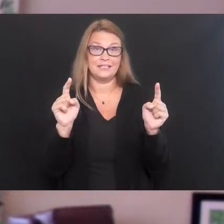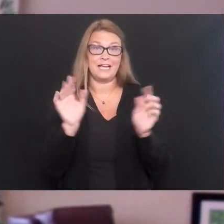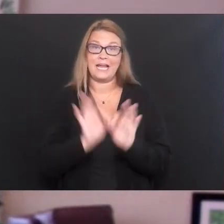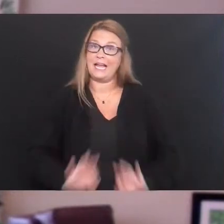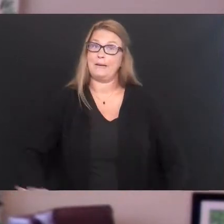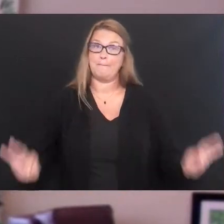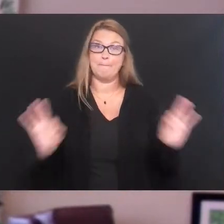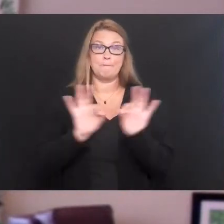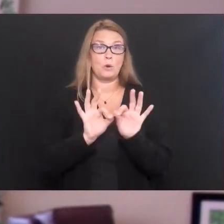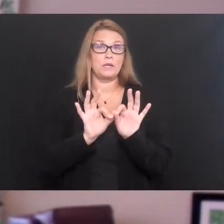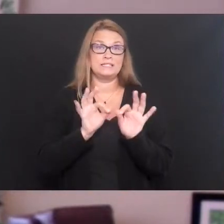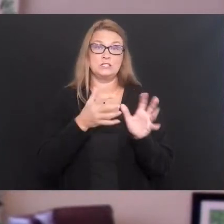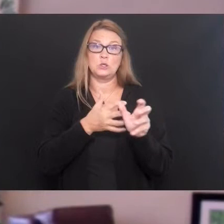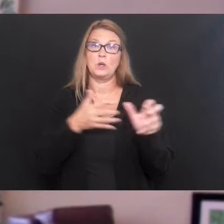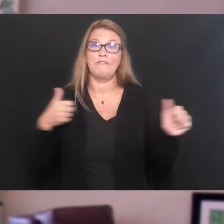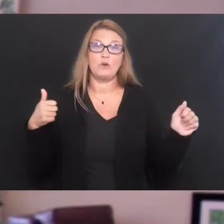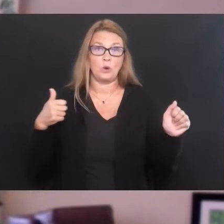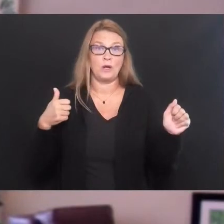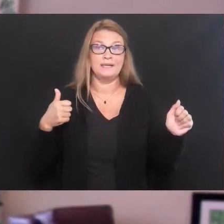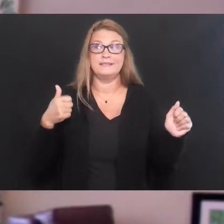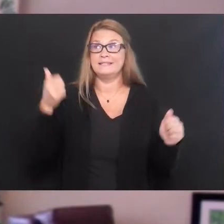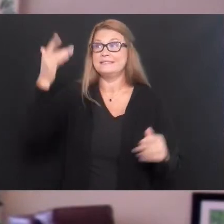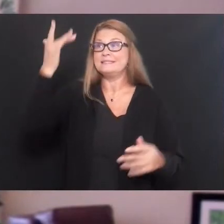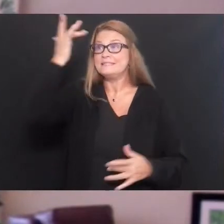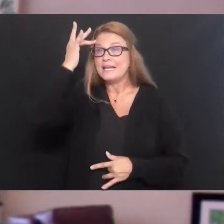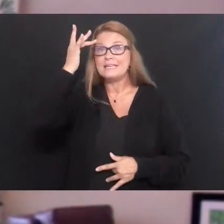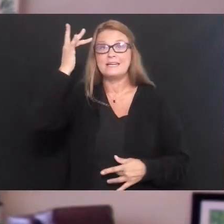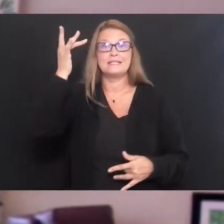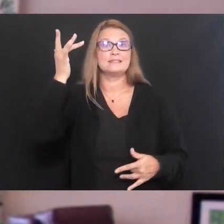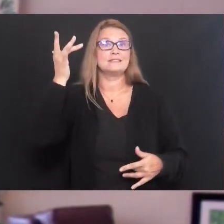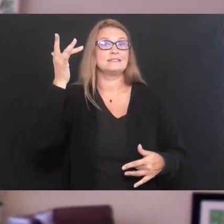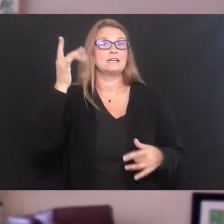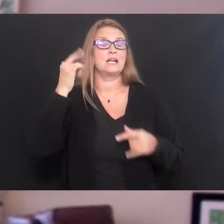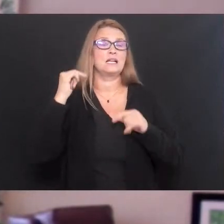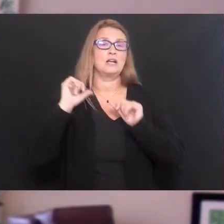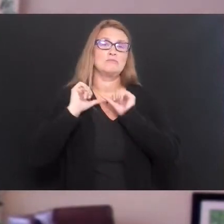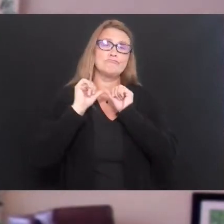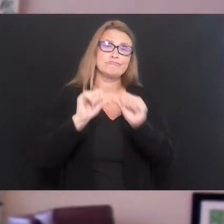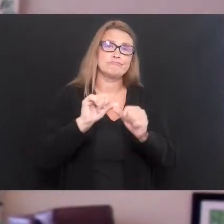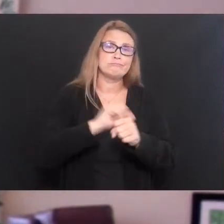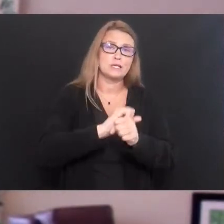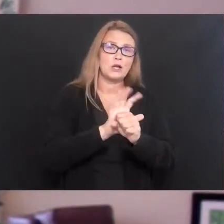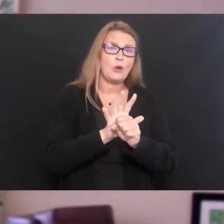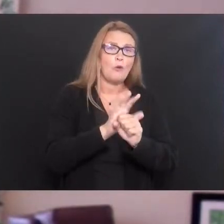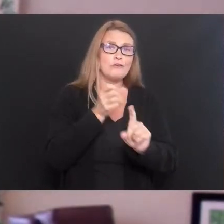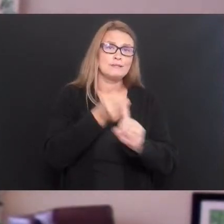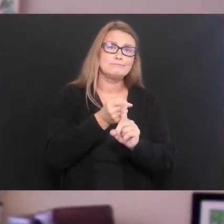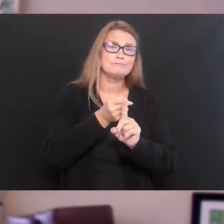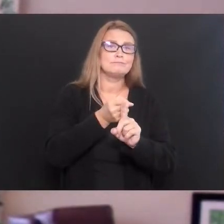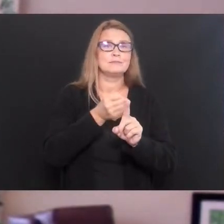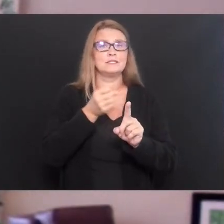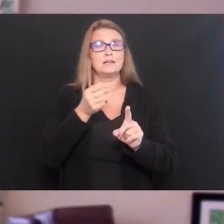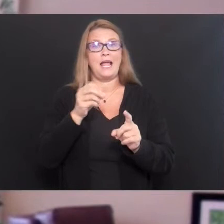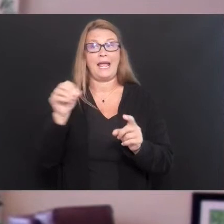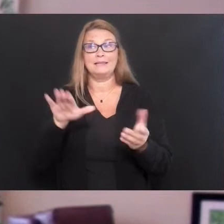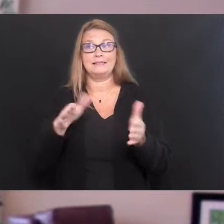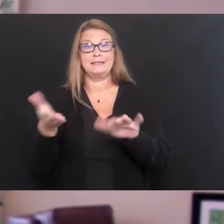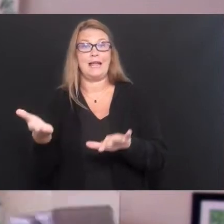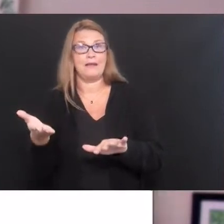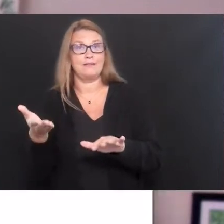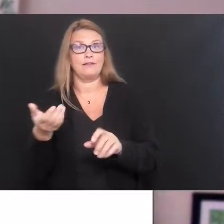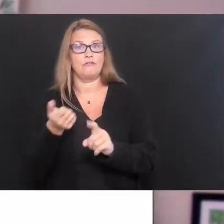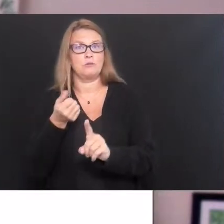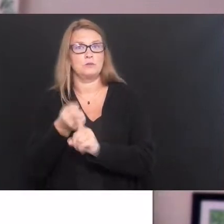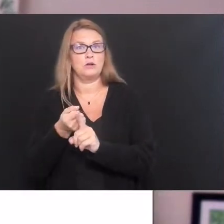to prevent unnecessary illness, long COVID symptoms, or death from COVID-19. Because at this point,